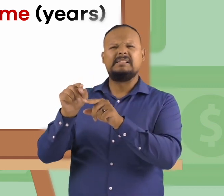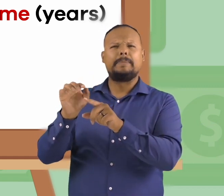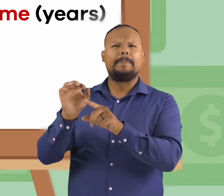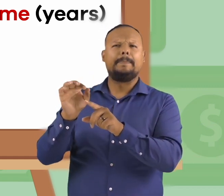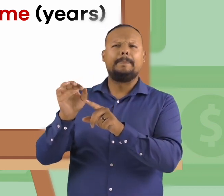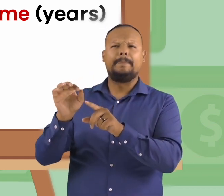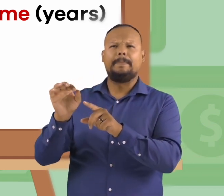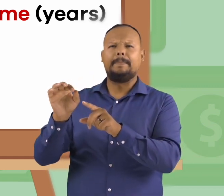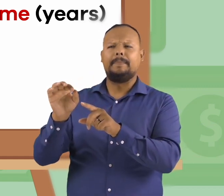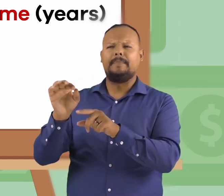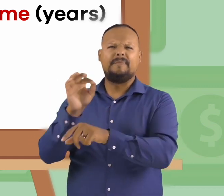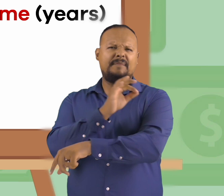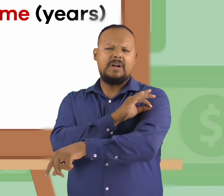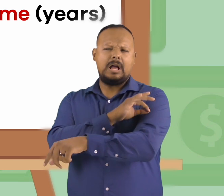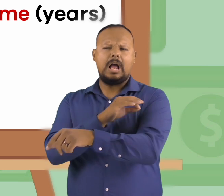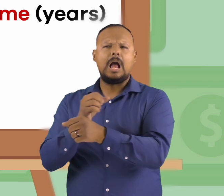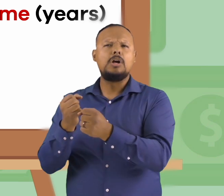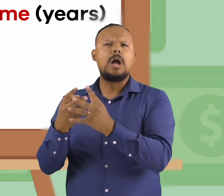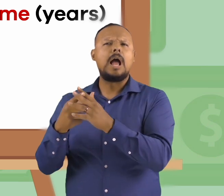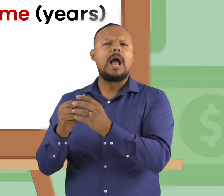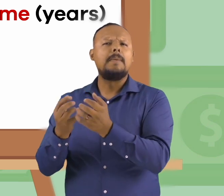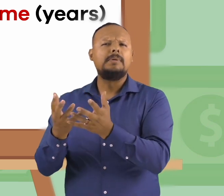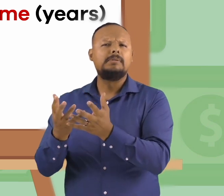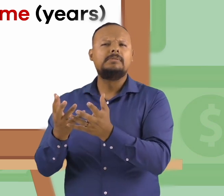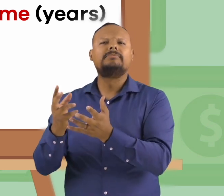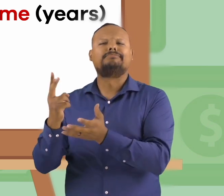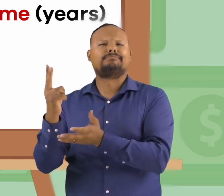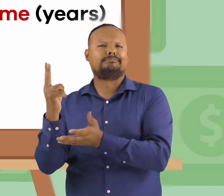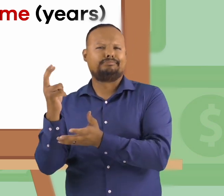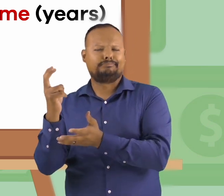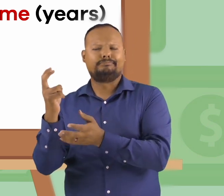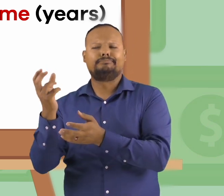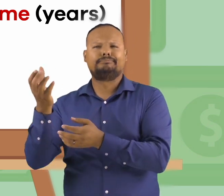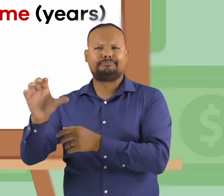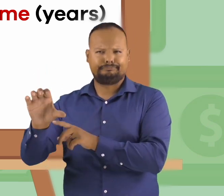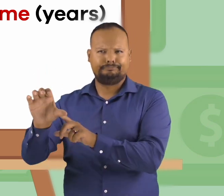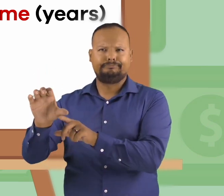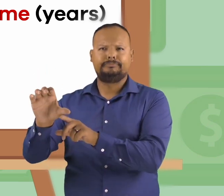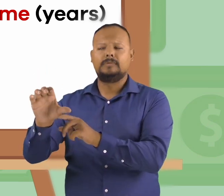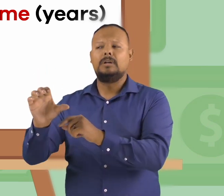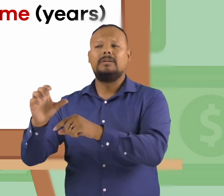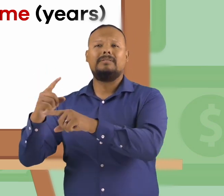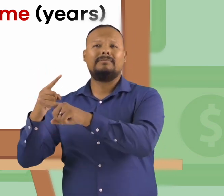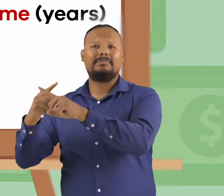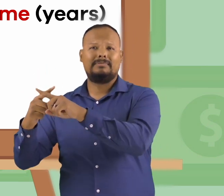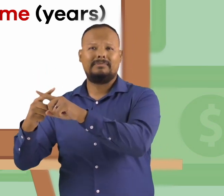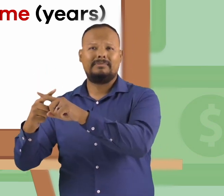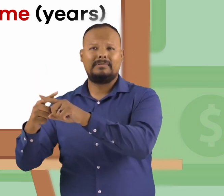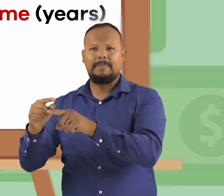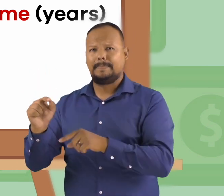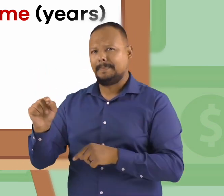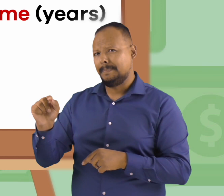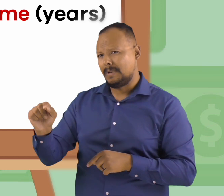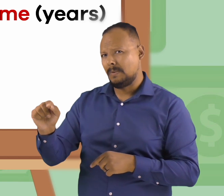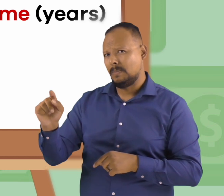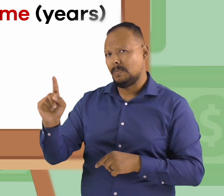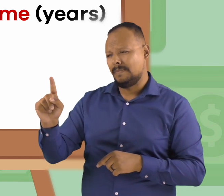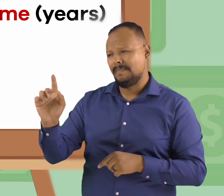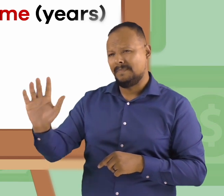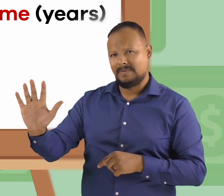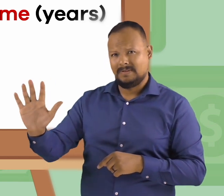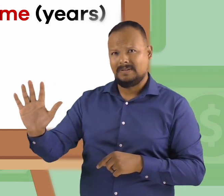amount that Frankie started with, is $200. Next, we know that the rate equals